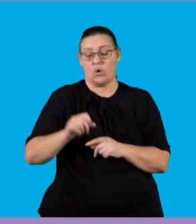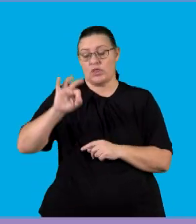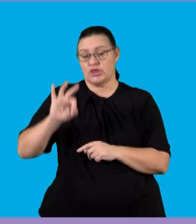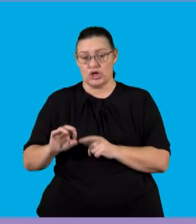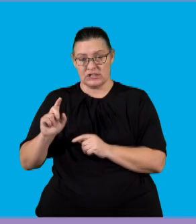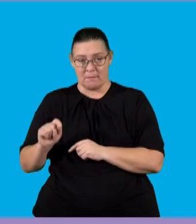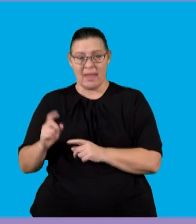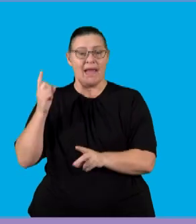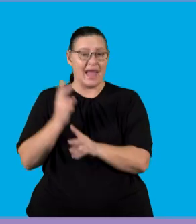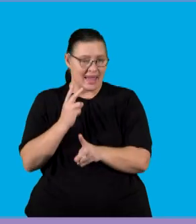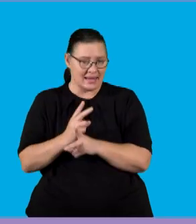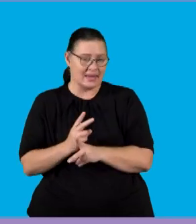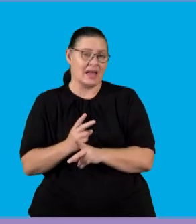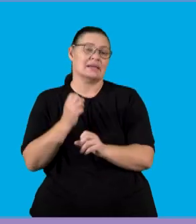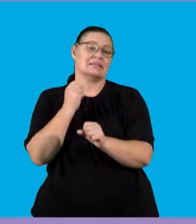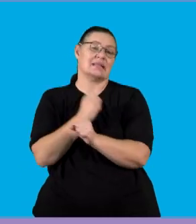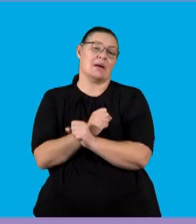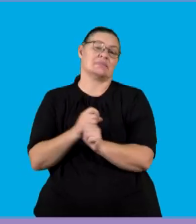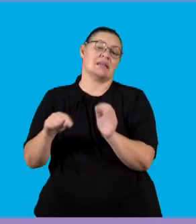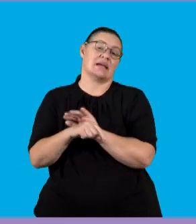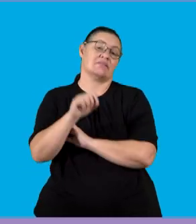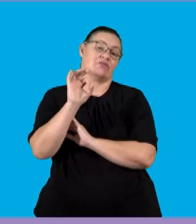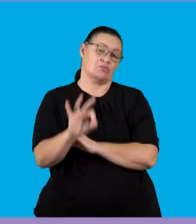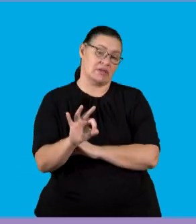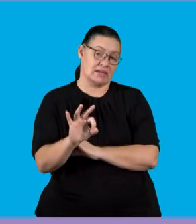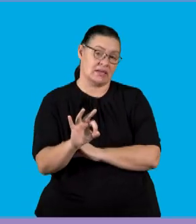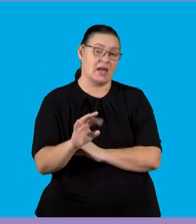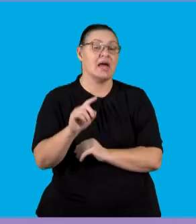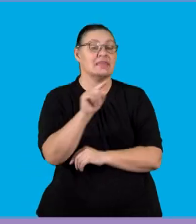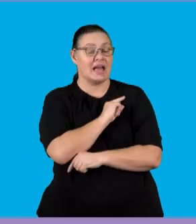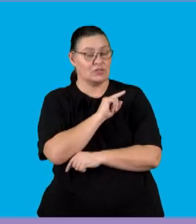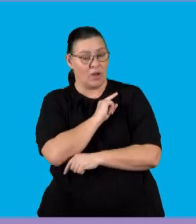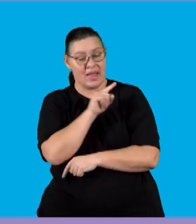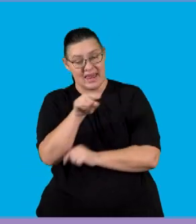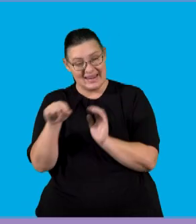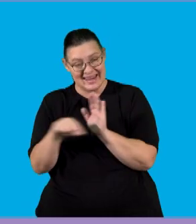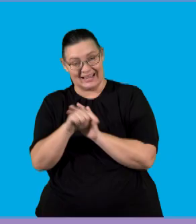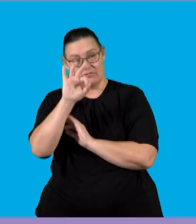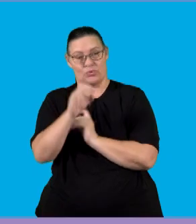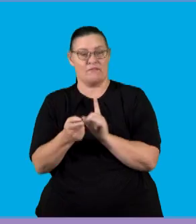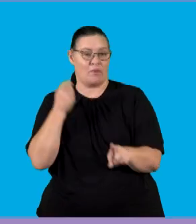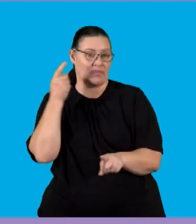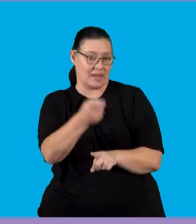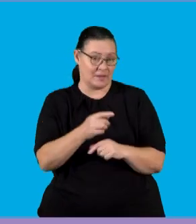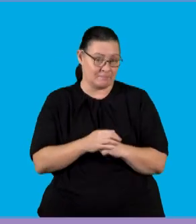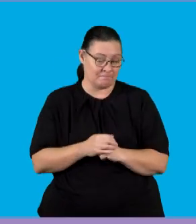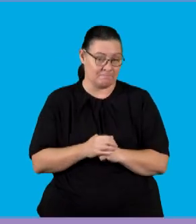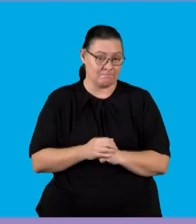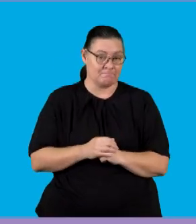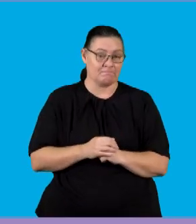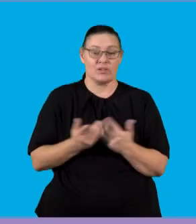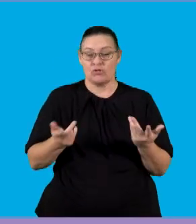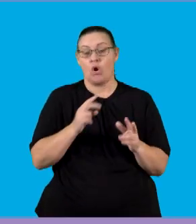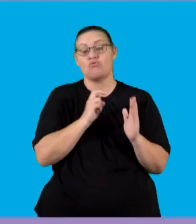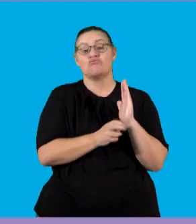term again we are multiplying by -3, and that is where that -3 came from. So what is